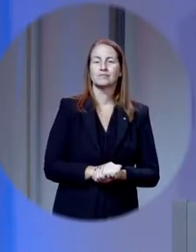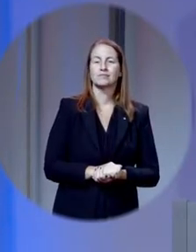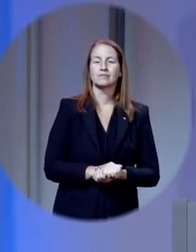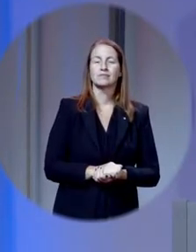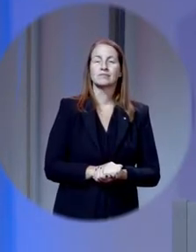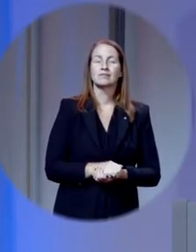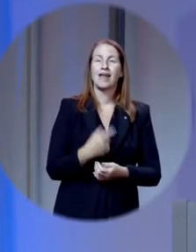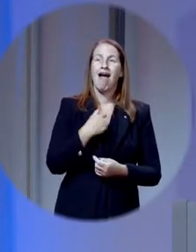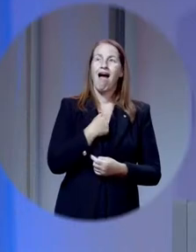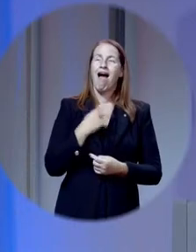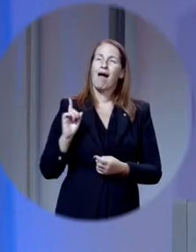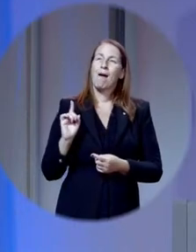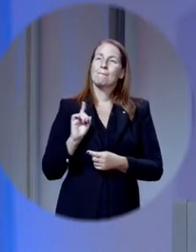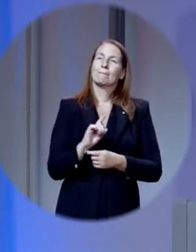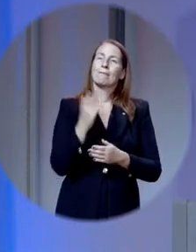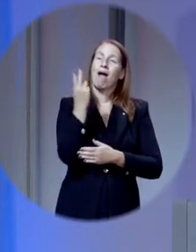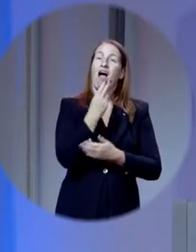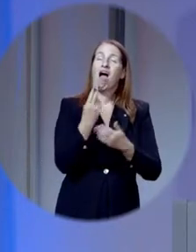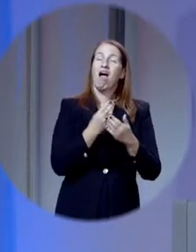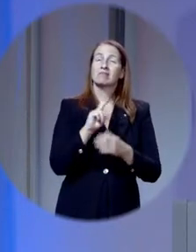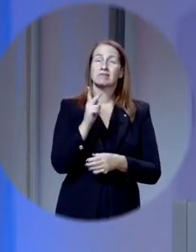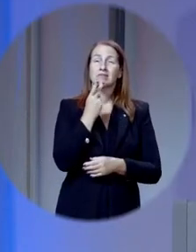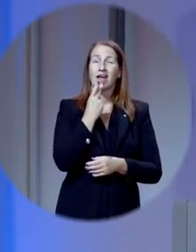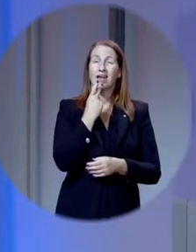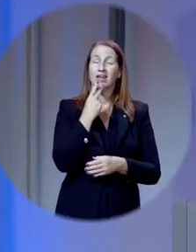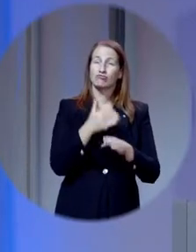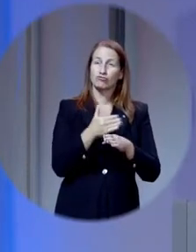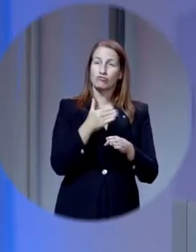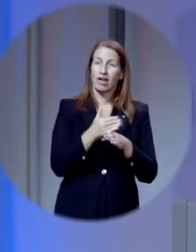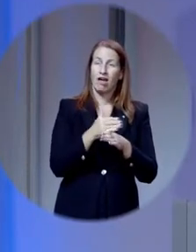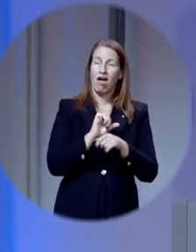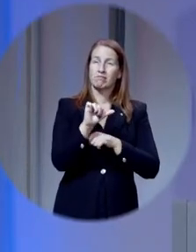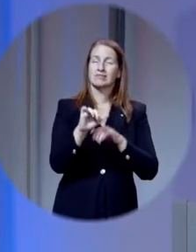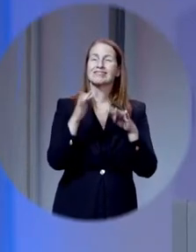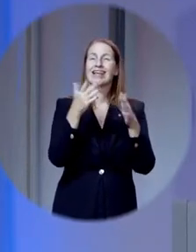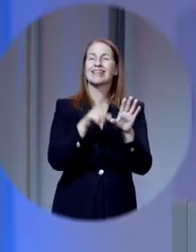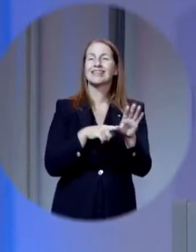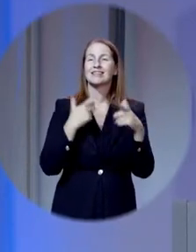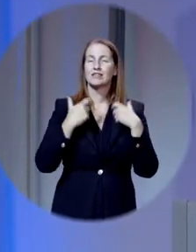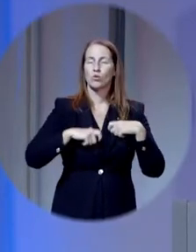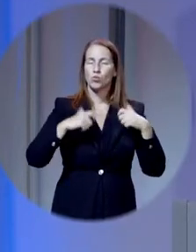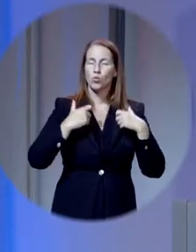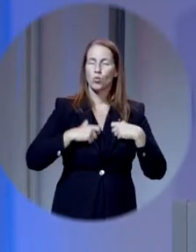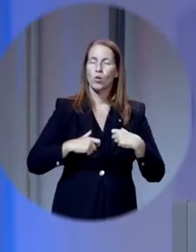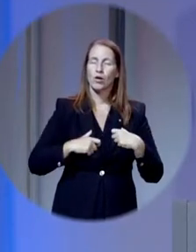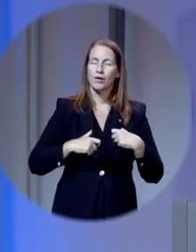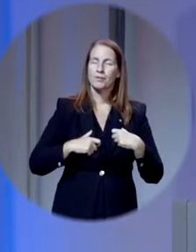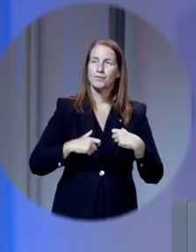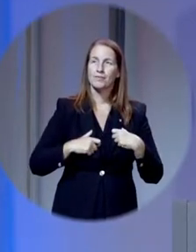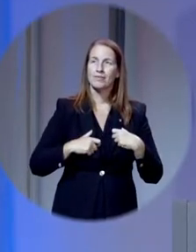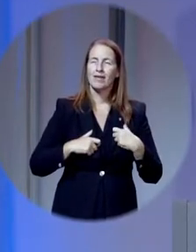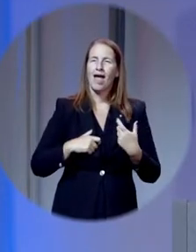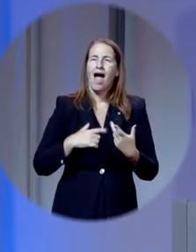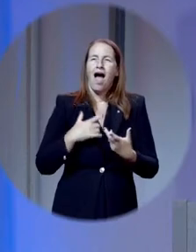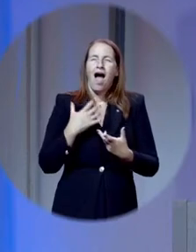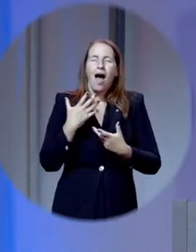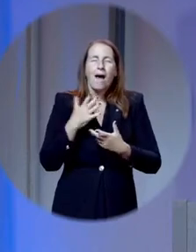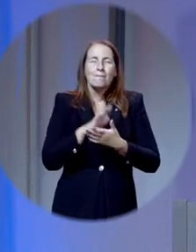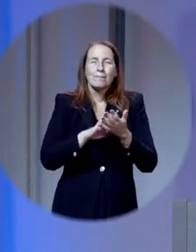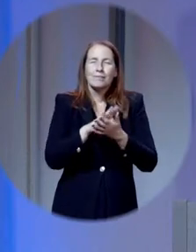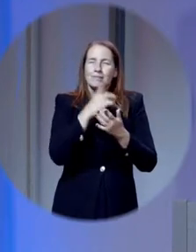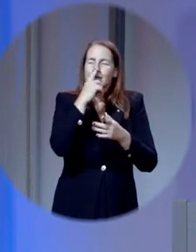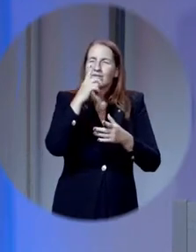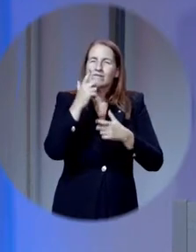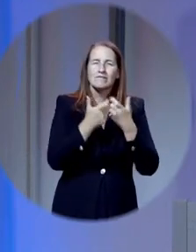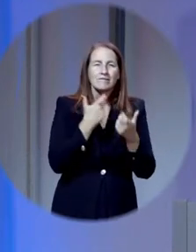I came to art as a second career. 10 years, as you heard, working in the social work setting. And I've managed to find a language to say what I need